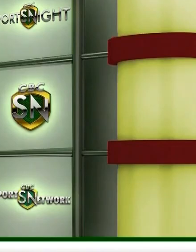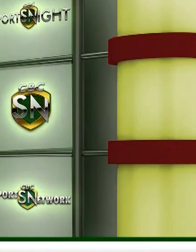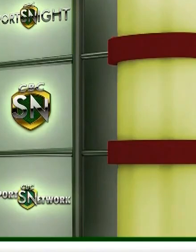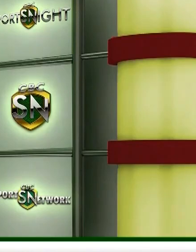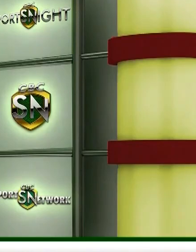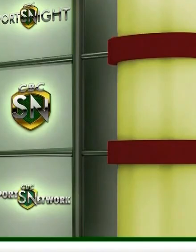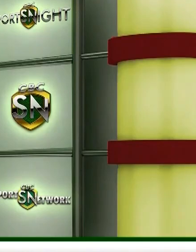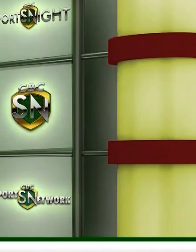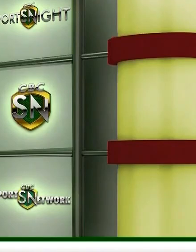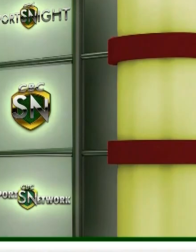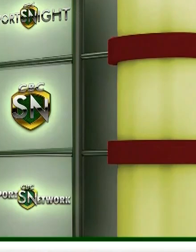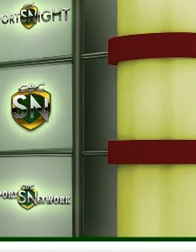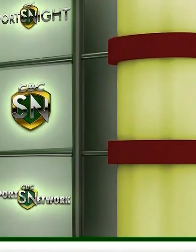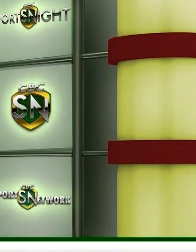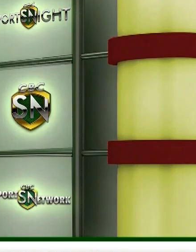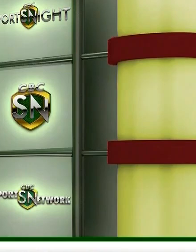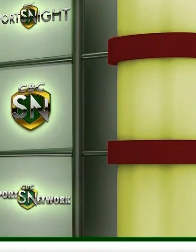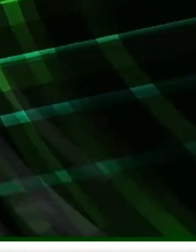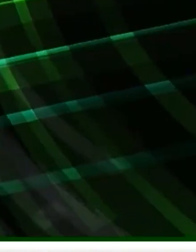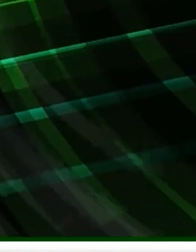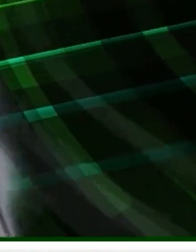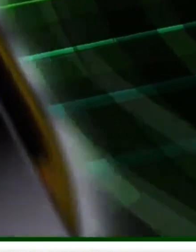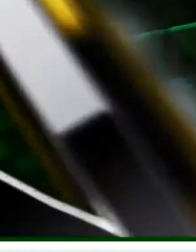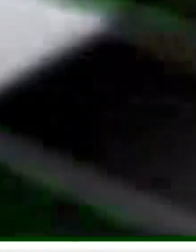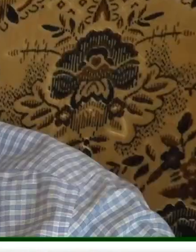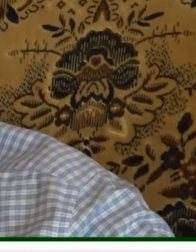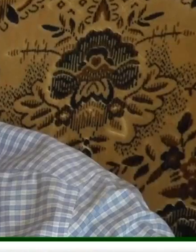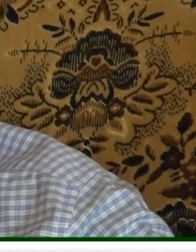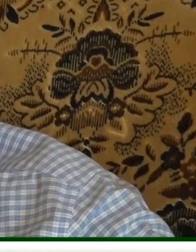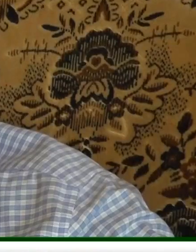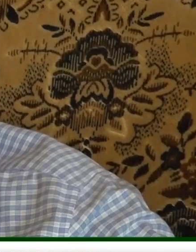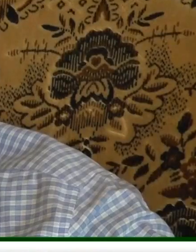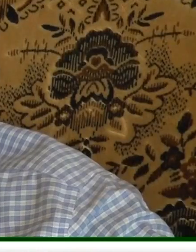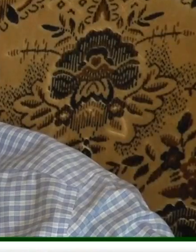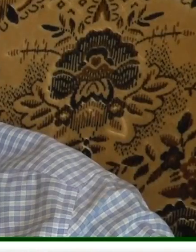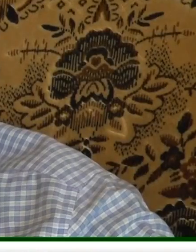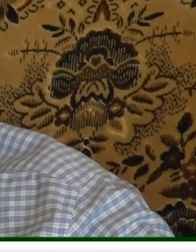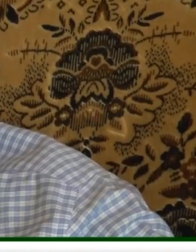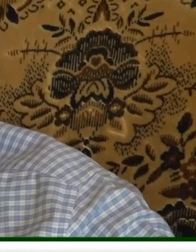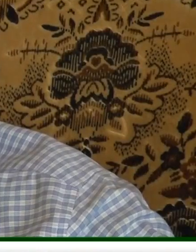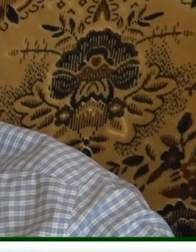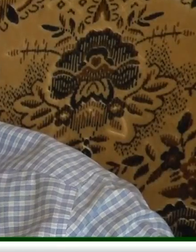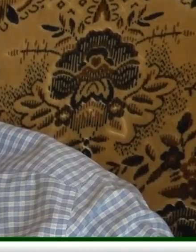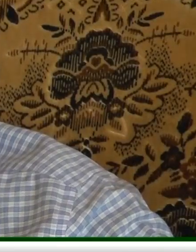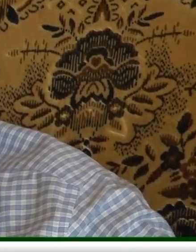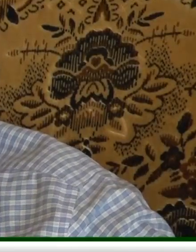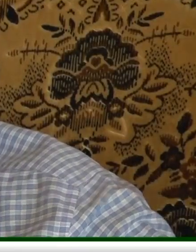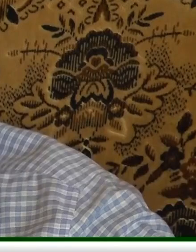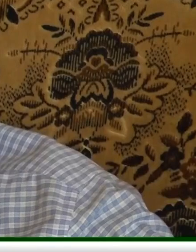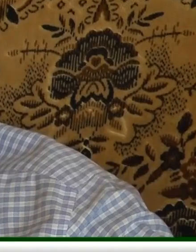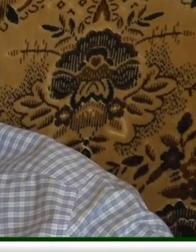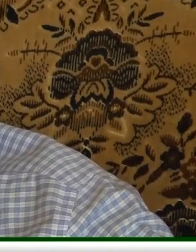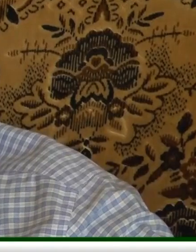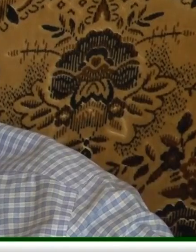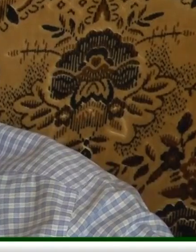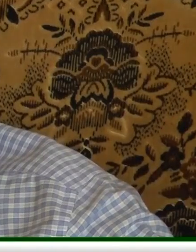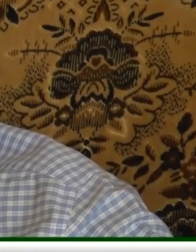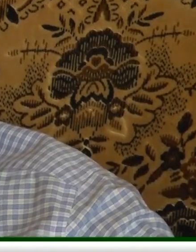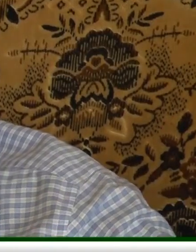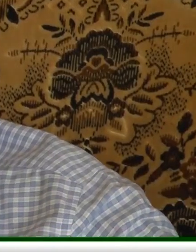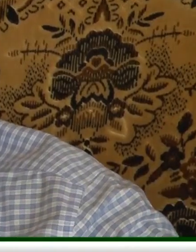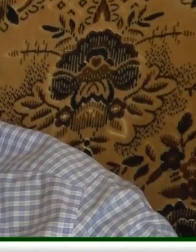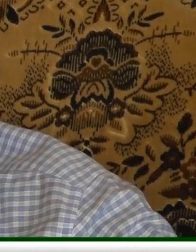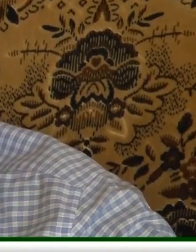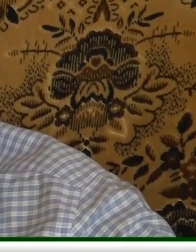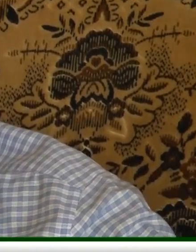urging government to support the format. Plays for about approximately an hour and 15 minutes. It is television friendly,